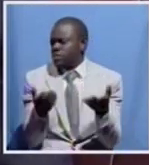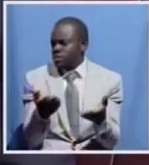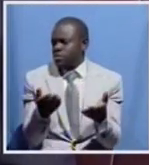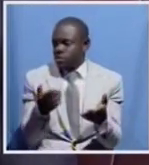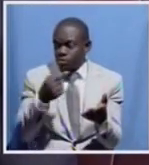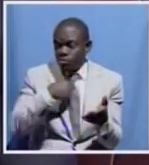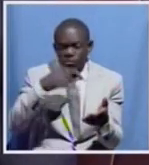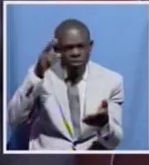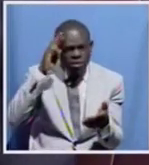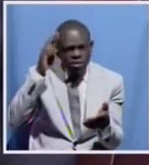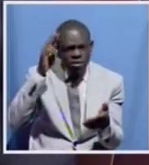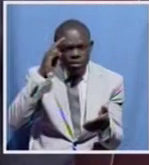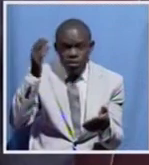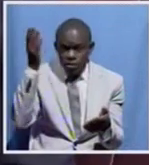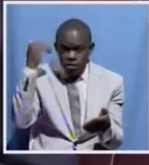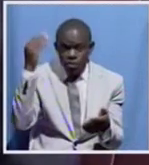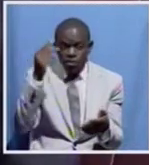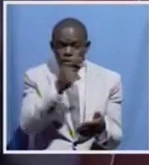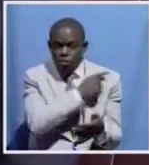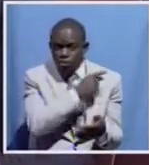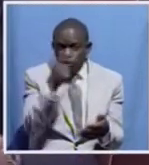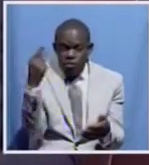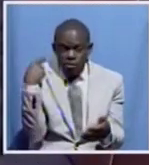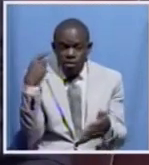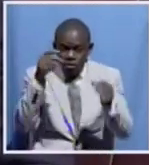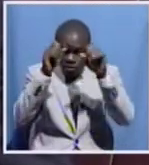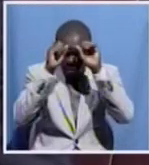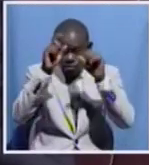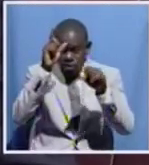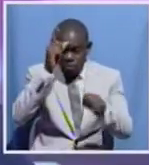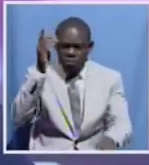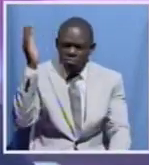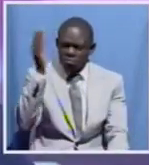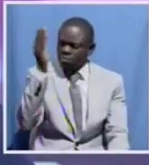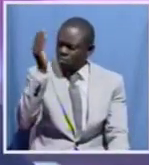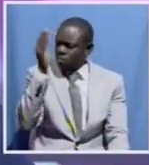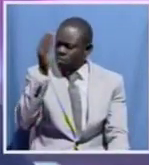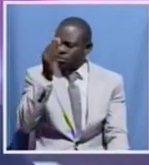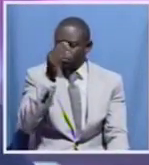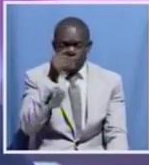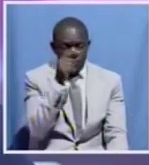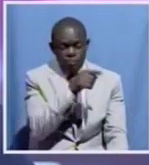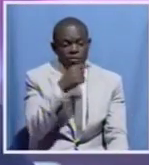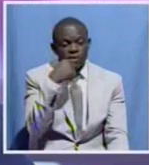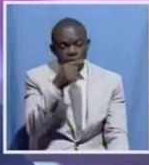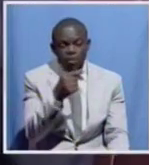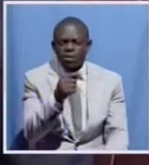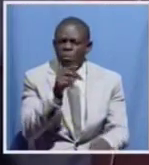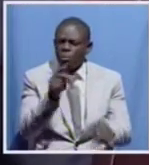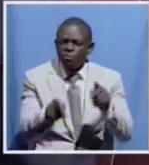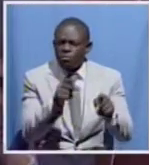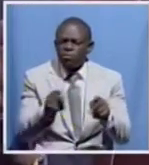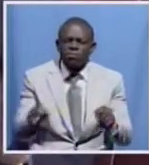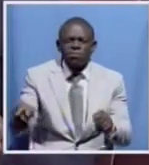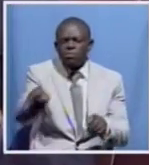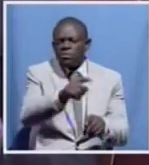Lungu, in the State of the Nation address, when he spoke about Bob the welder closing up his welding company